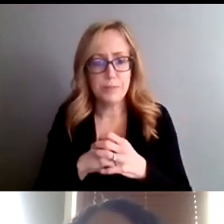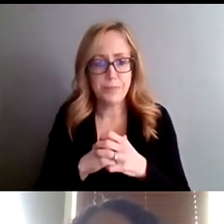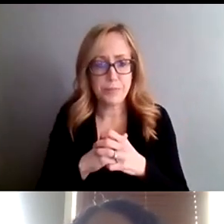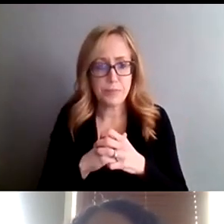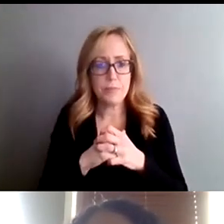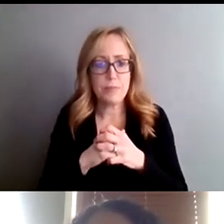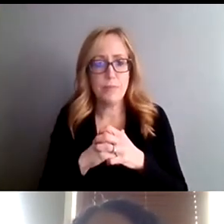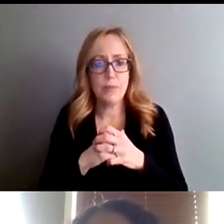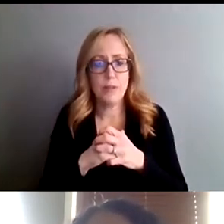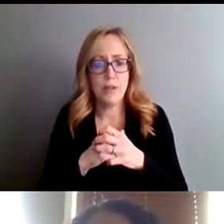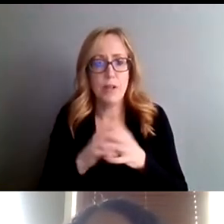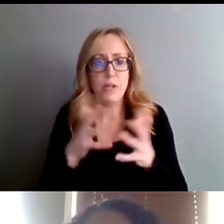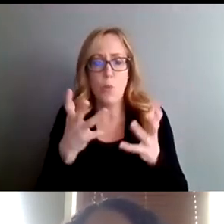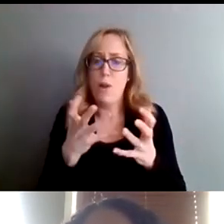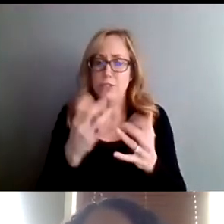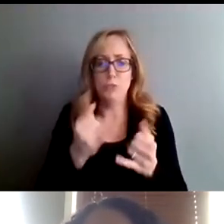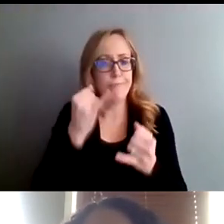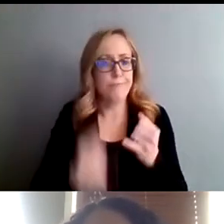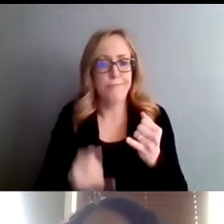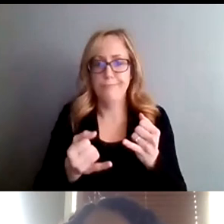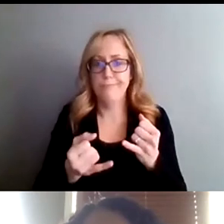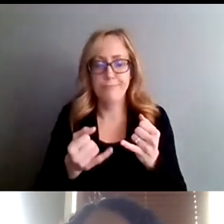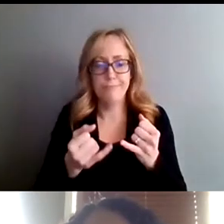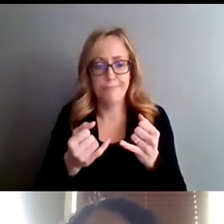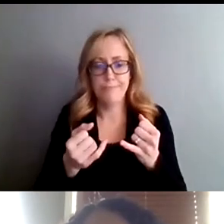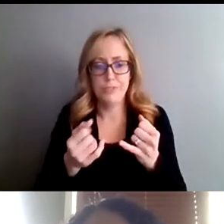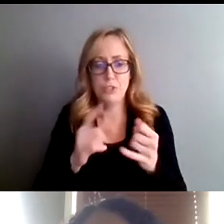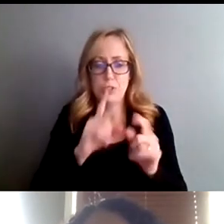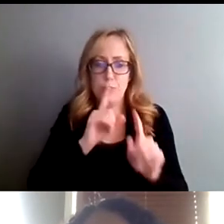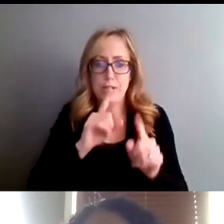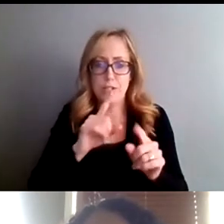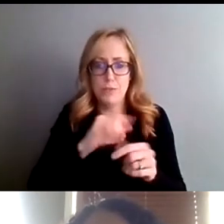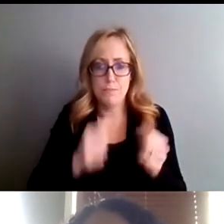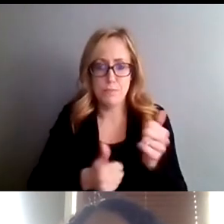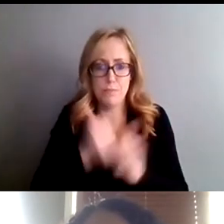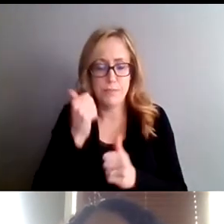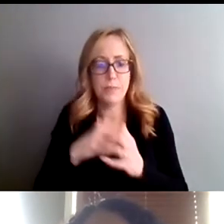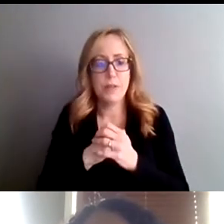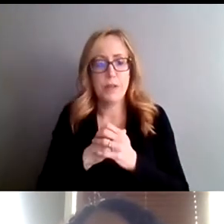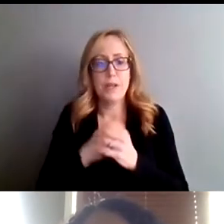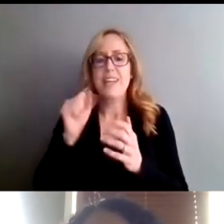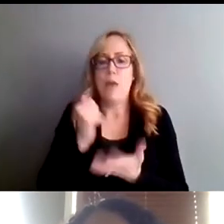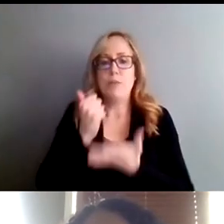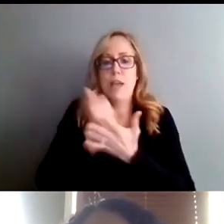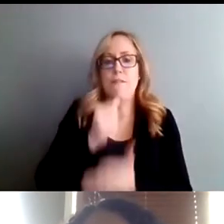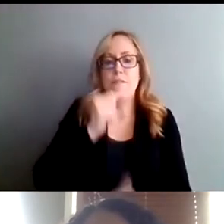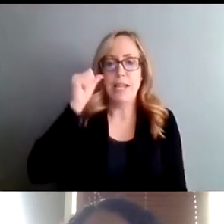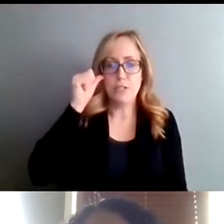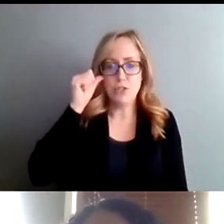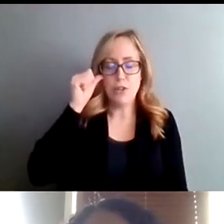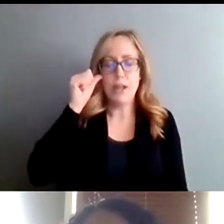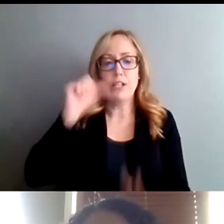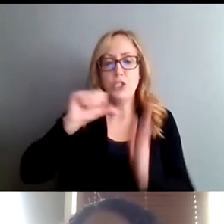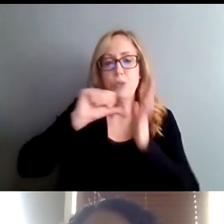give the courtesy to that last question as possible. sure, And then we'll wrap up. It was helpful yesterday just to reiterate the